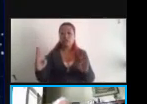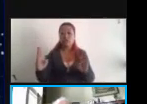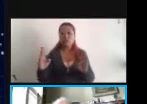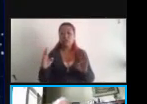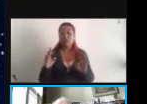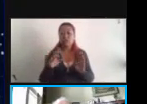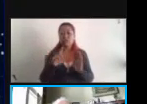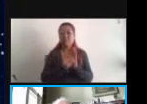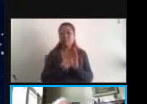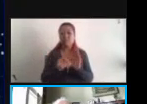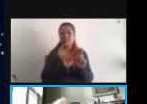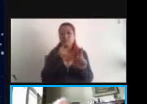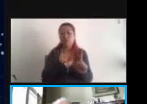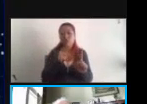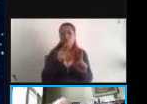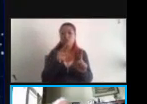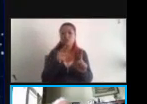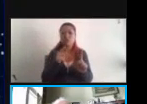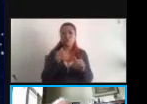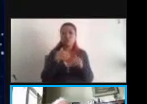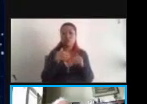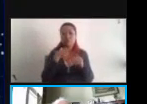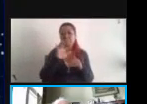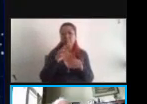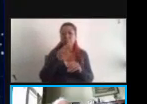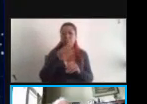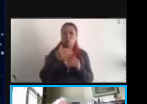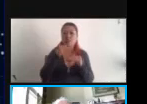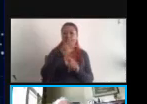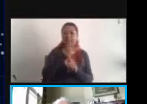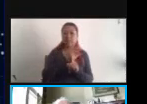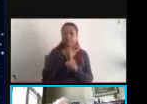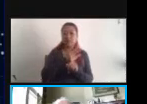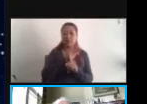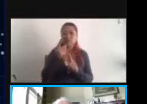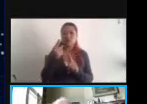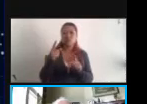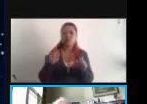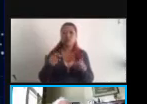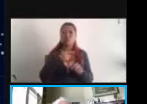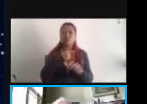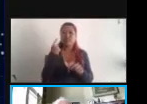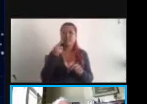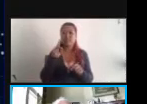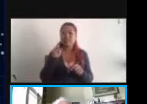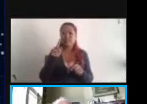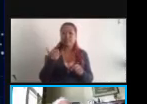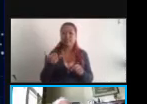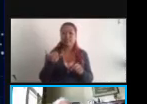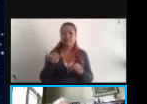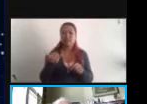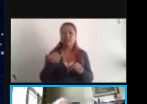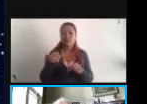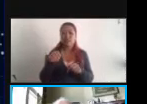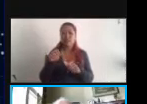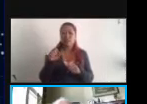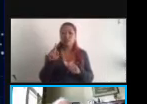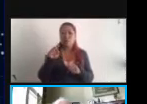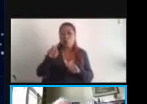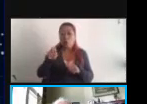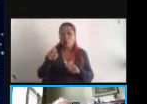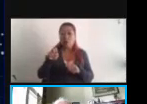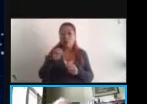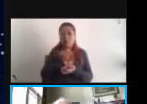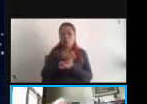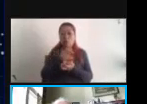up to 6 months, and you are at risk for kidney stones, and you're going to be losing bone mass during that period of time. If you have a